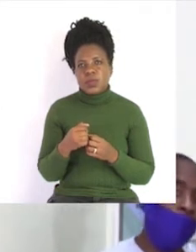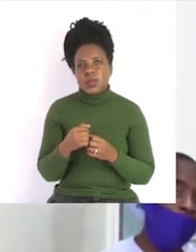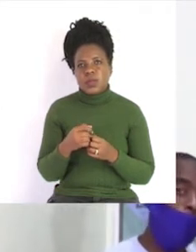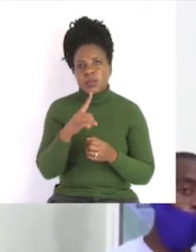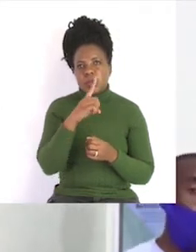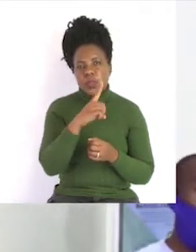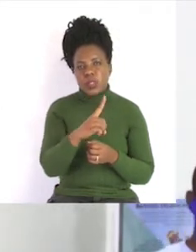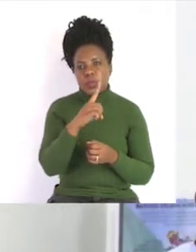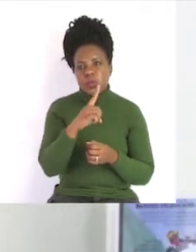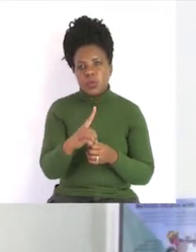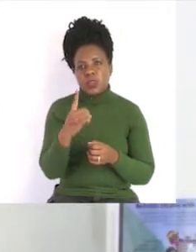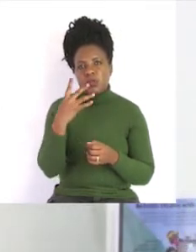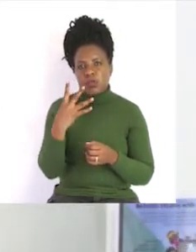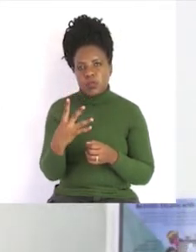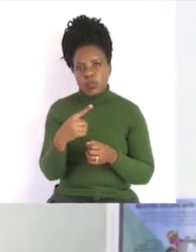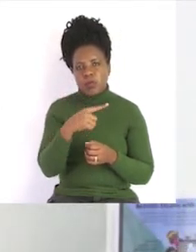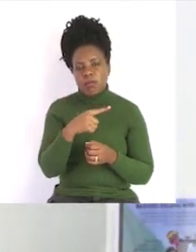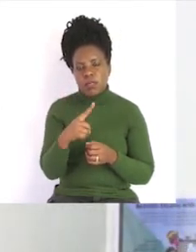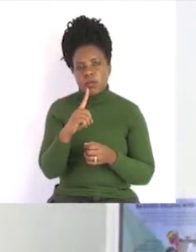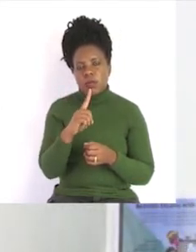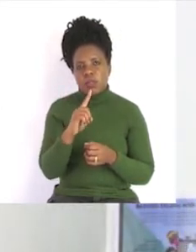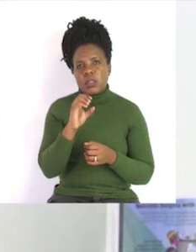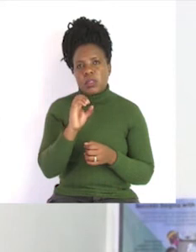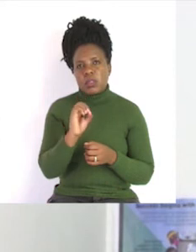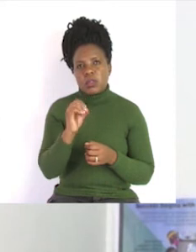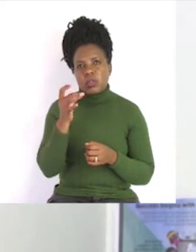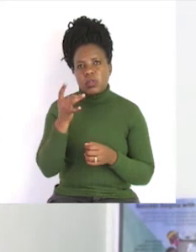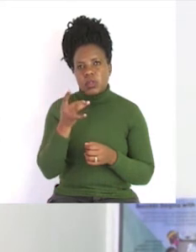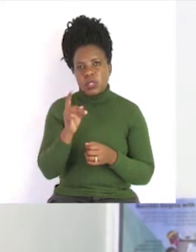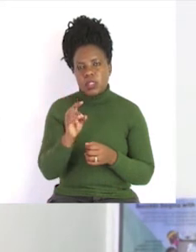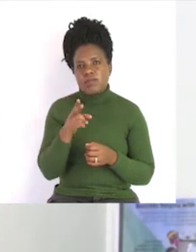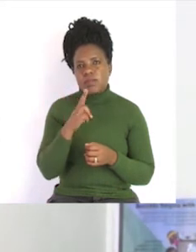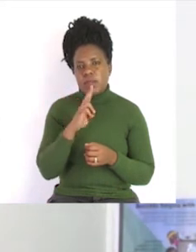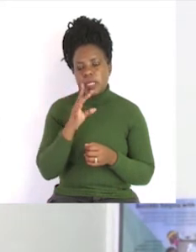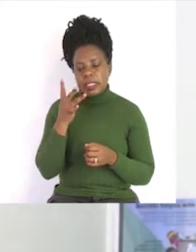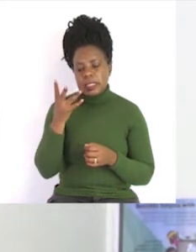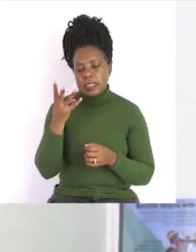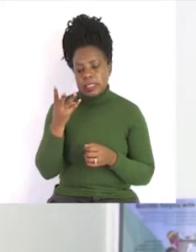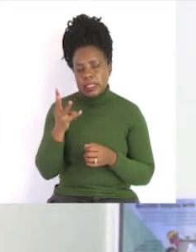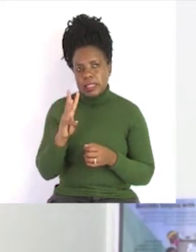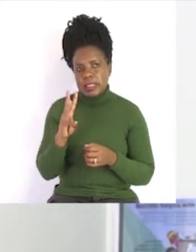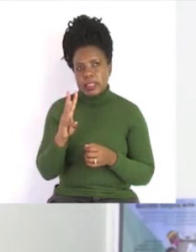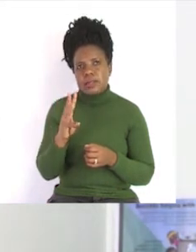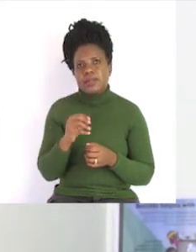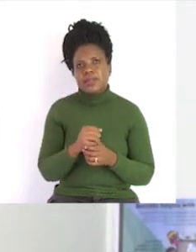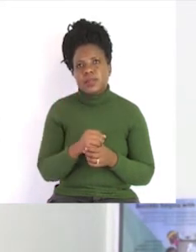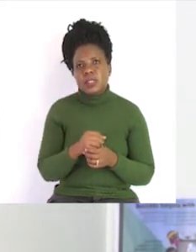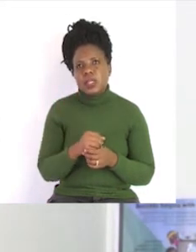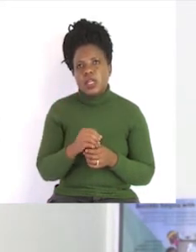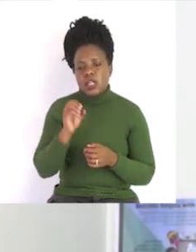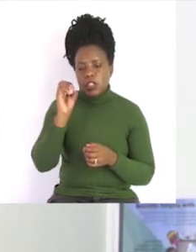whole numbers, we don't need zeros in front. All right. The next step, we drop the